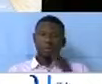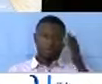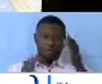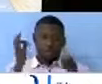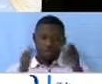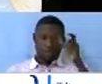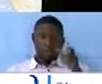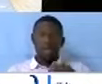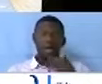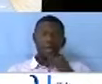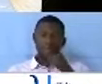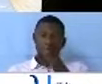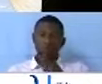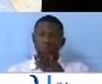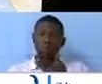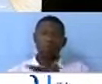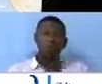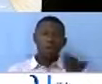why didn't you resign?